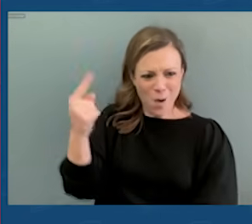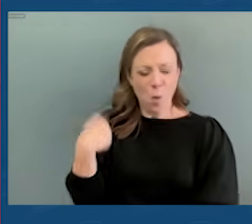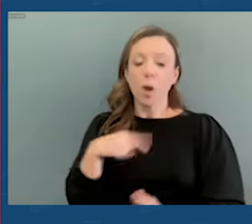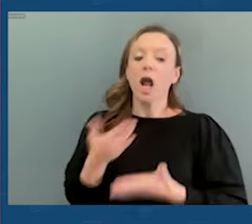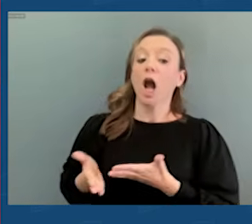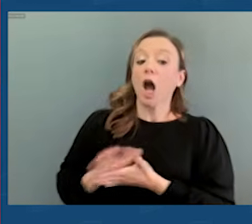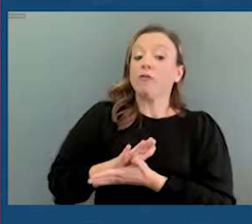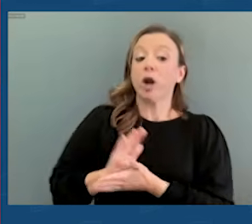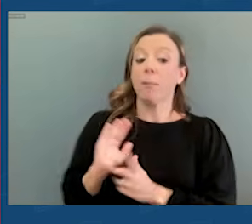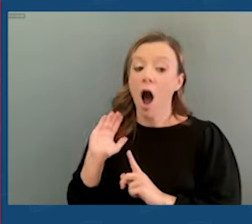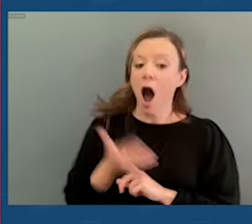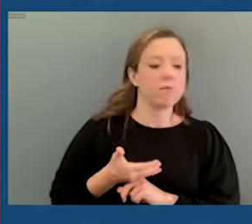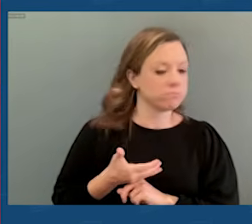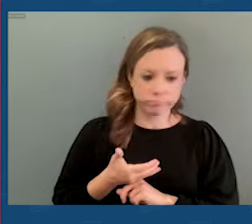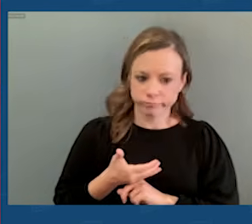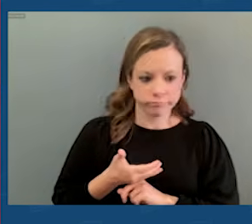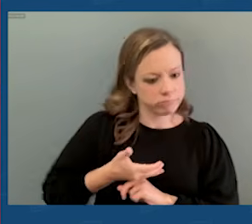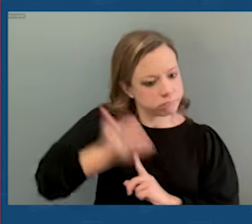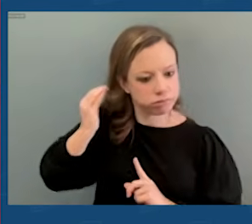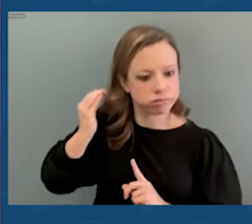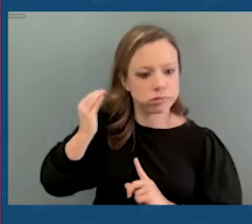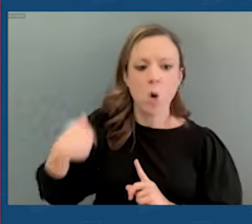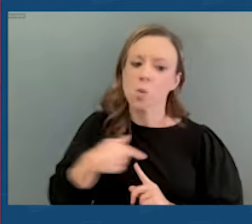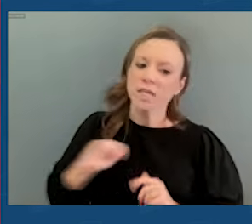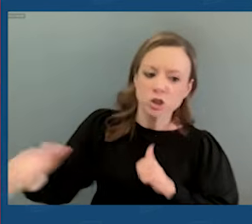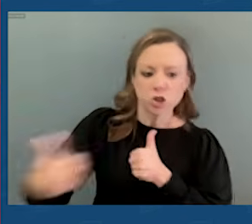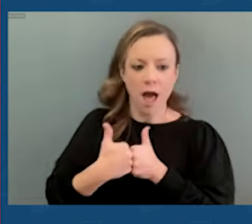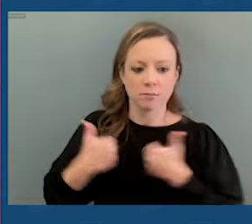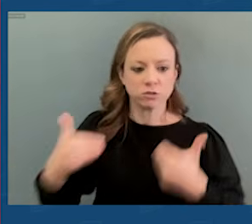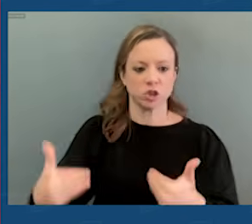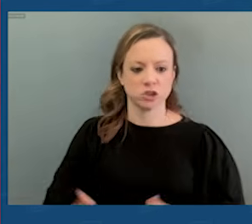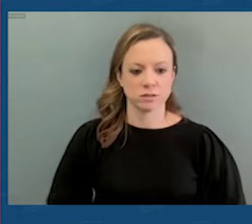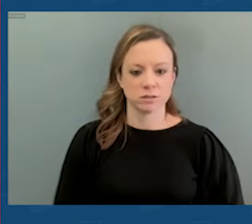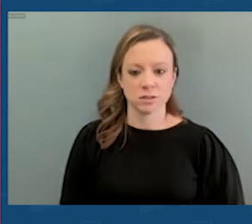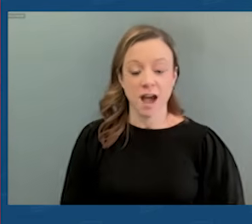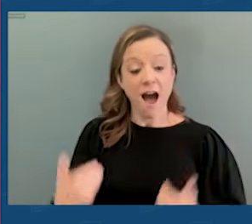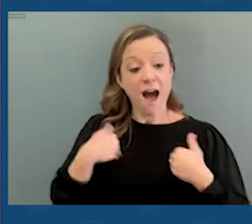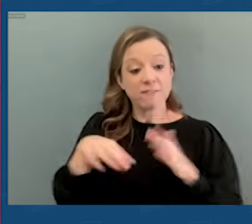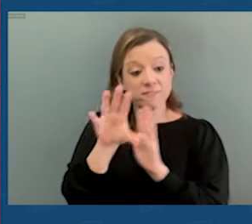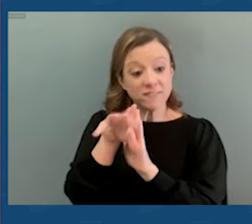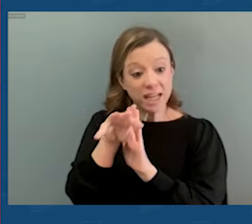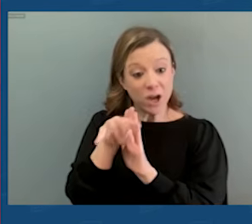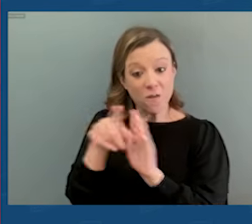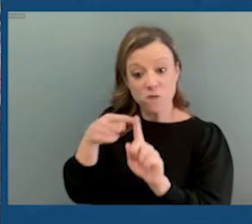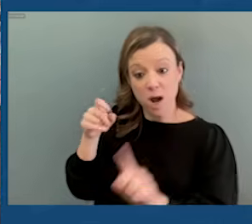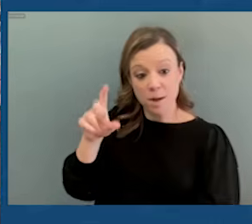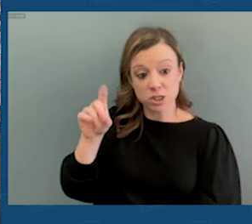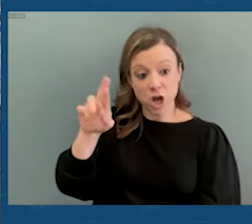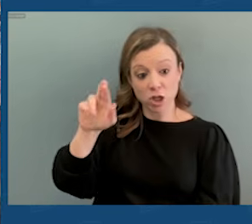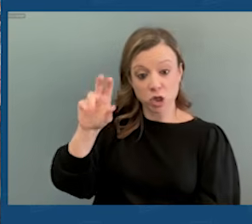history, but because we choose to challenge. We now have a video from Dr. Dukes.